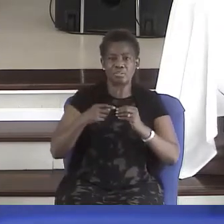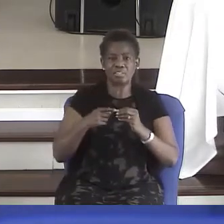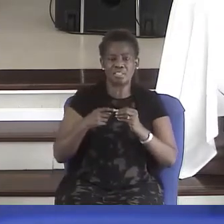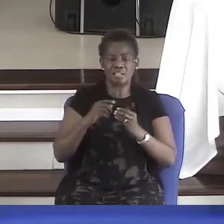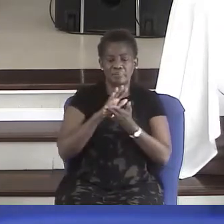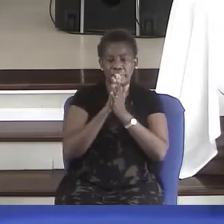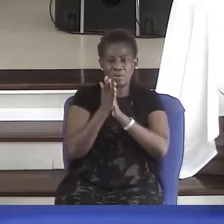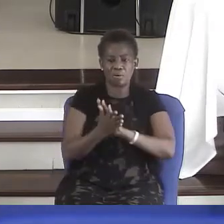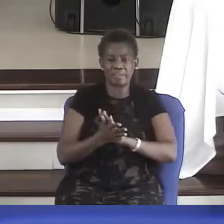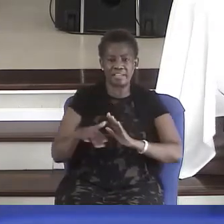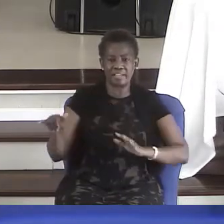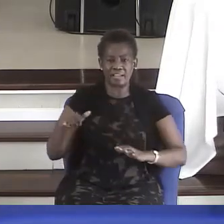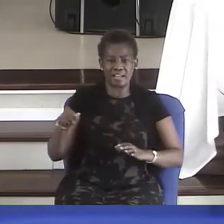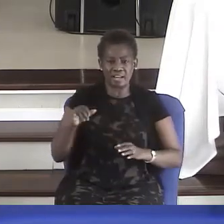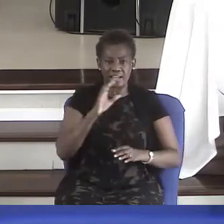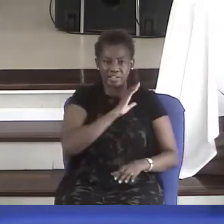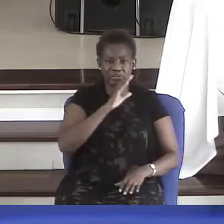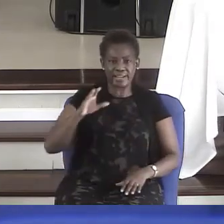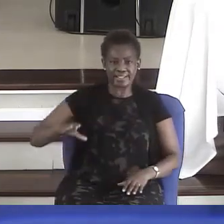so that he can